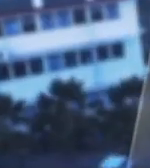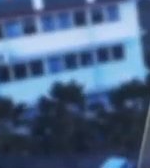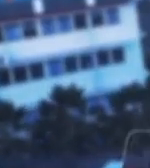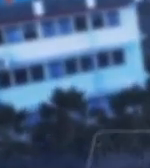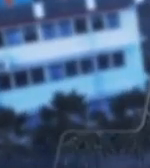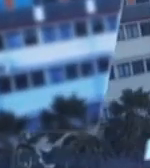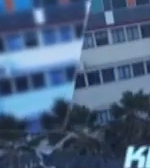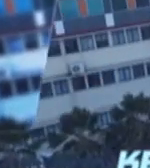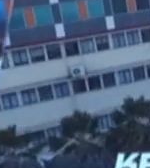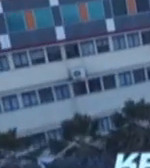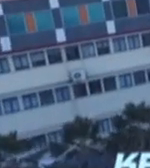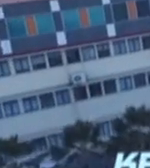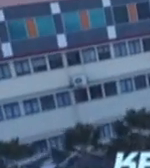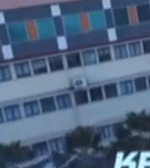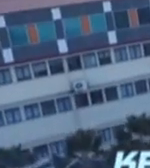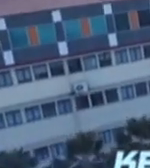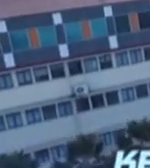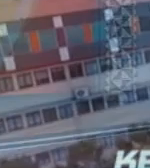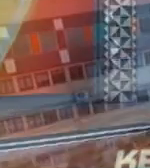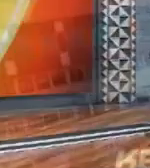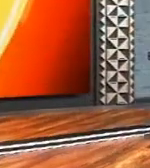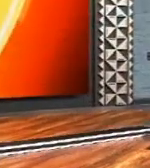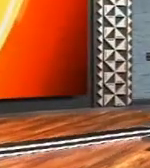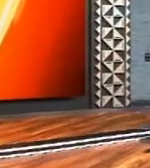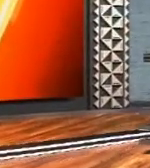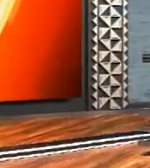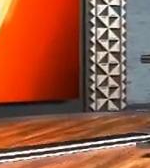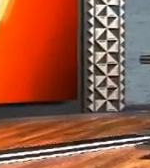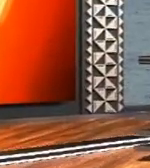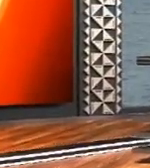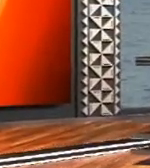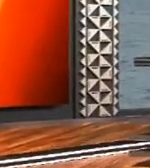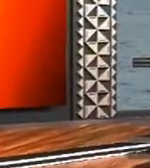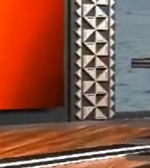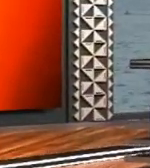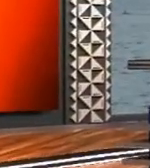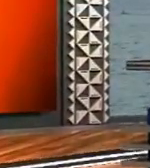From the studios of FBC Suva, Edwin Nunn.